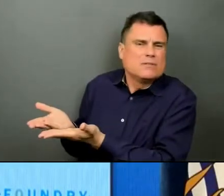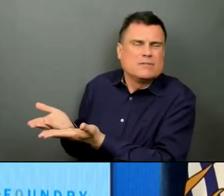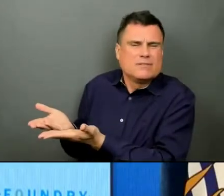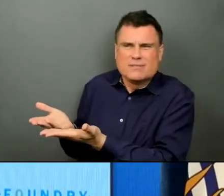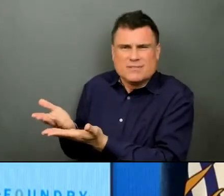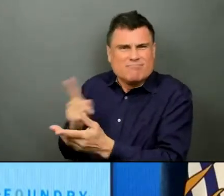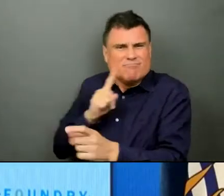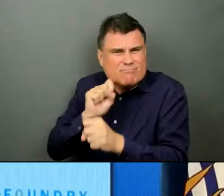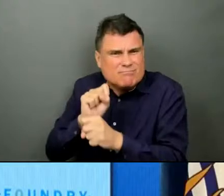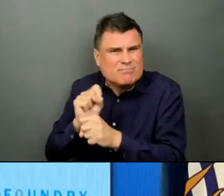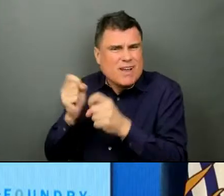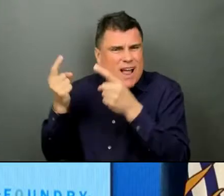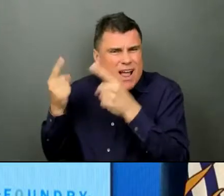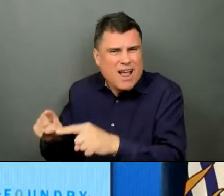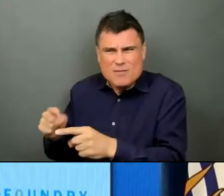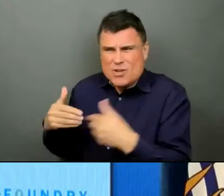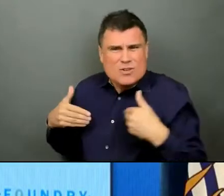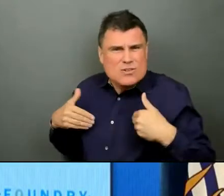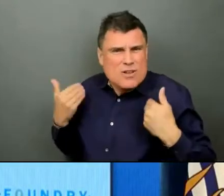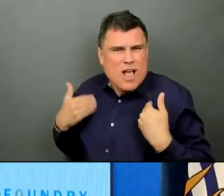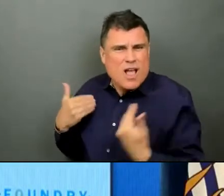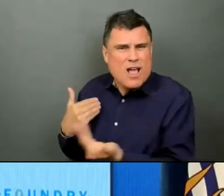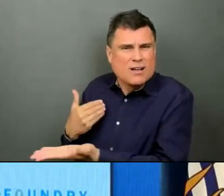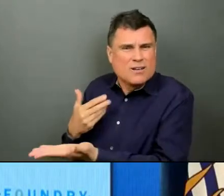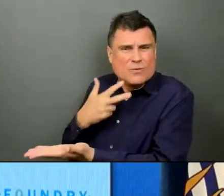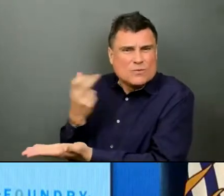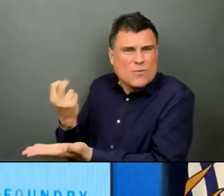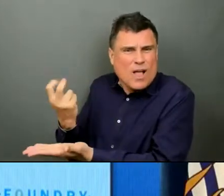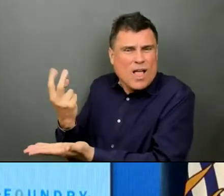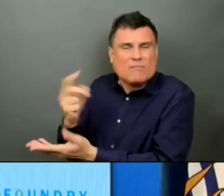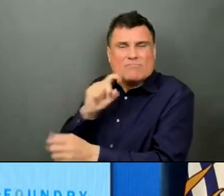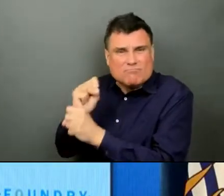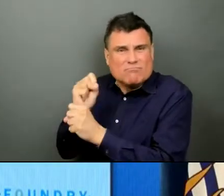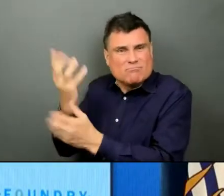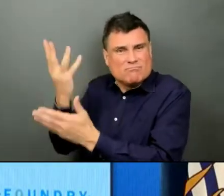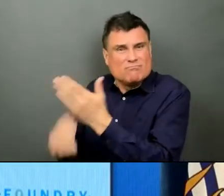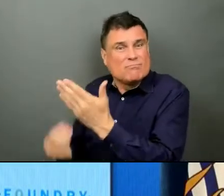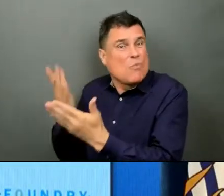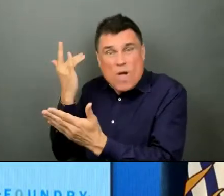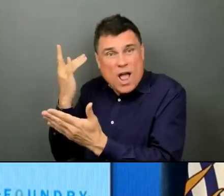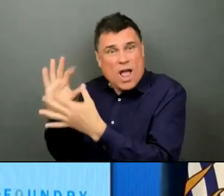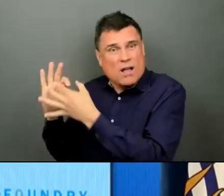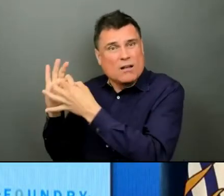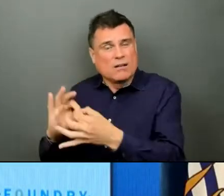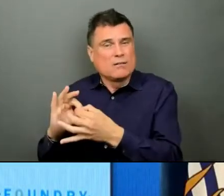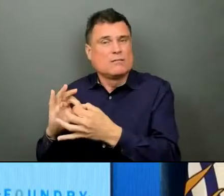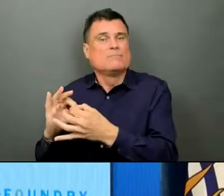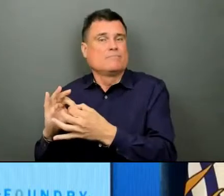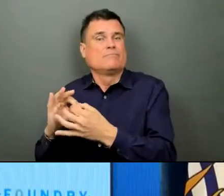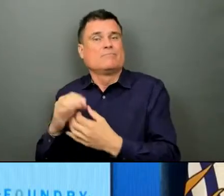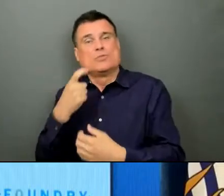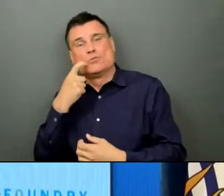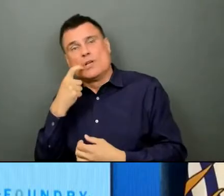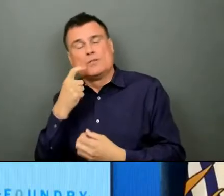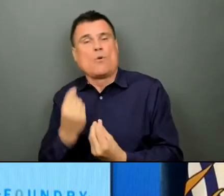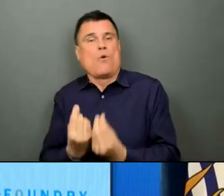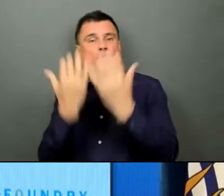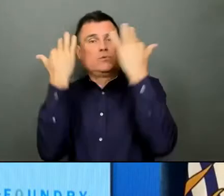are mourning across British Columbia this very hard past year, the loss of